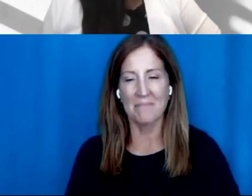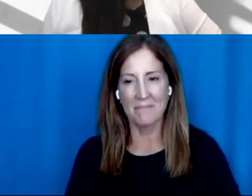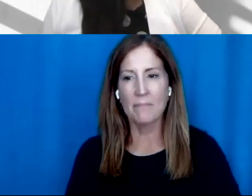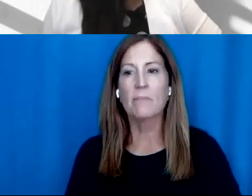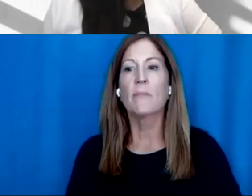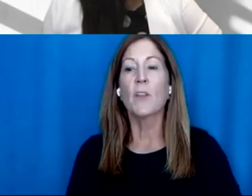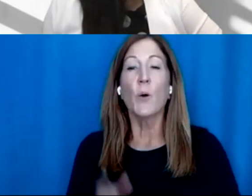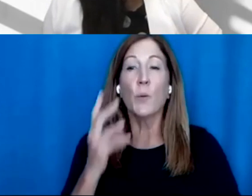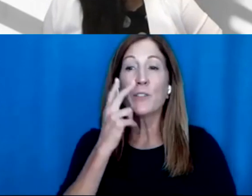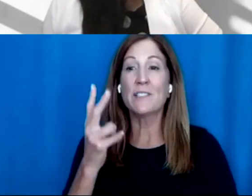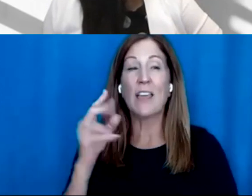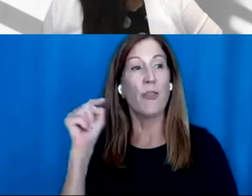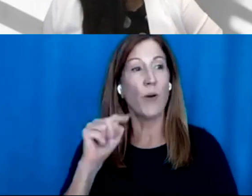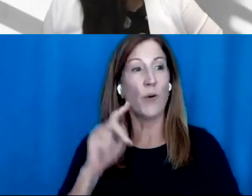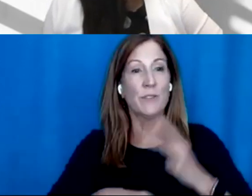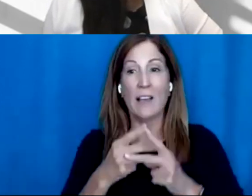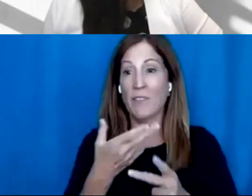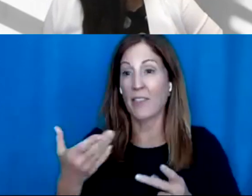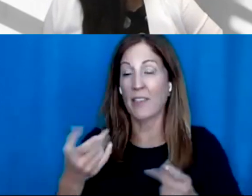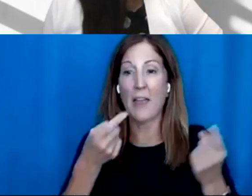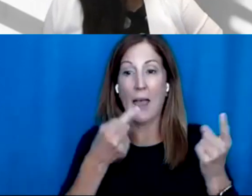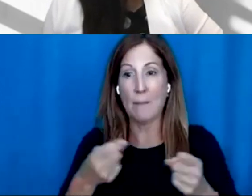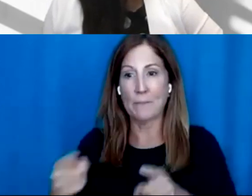of things that are happening, and we are also,